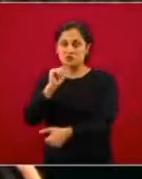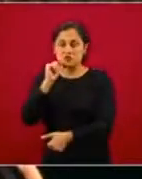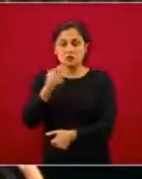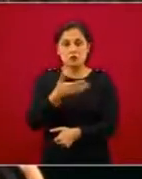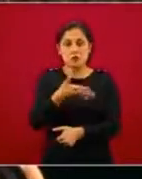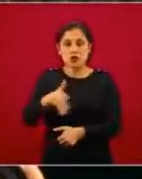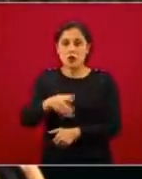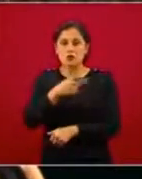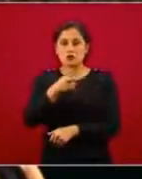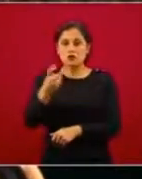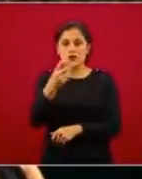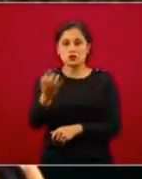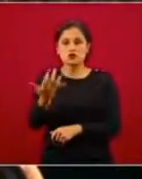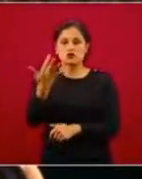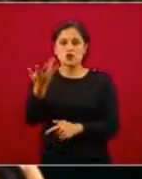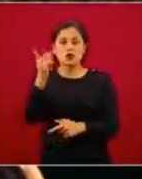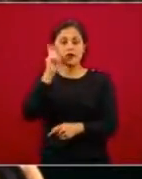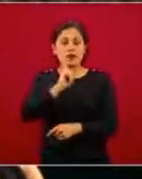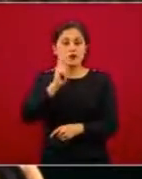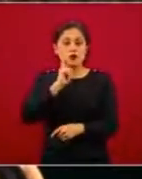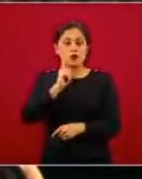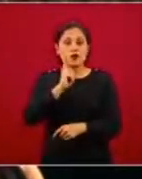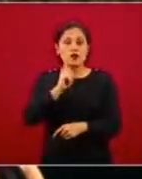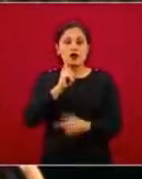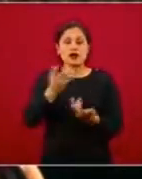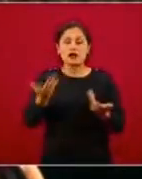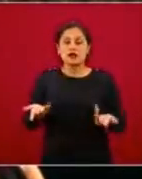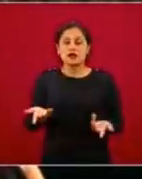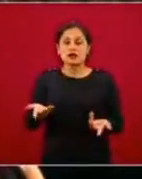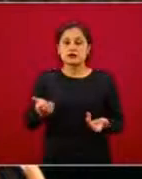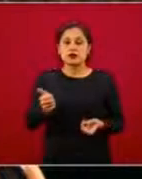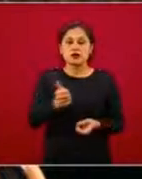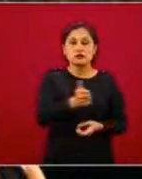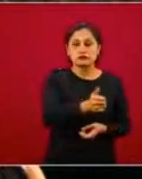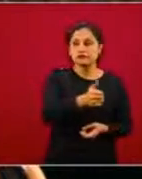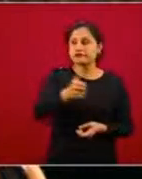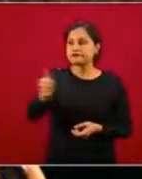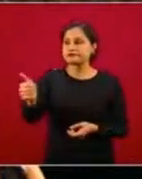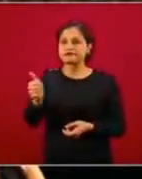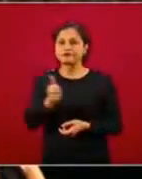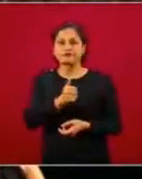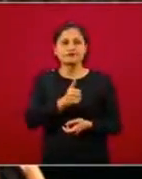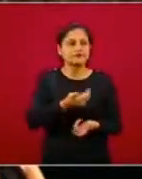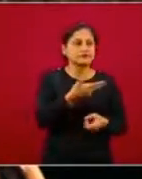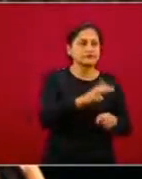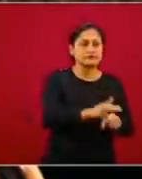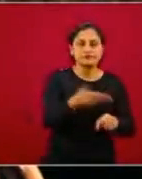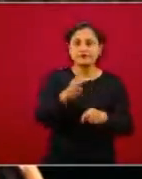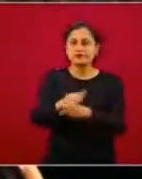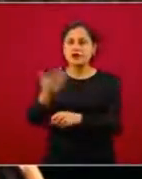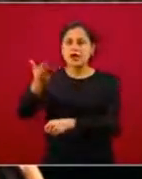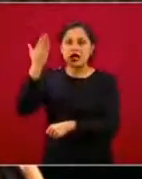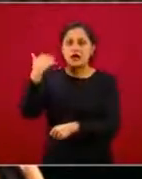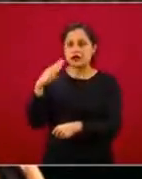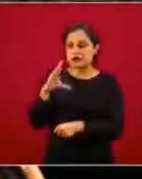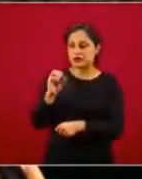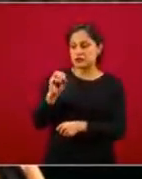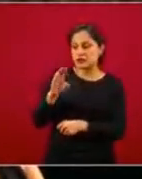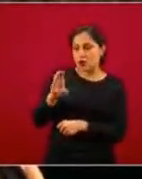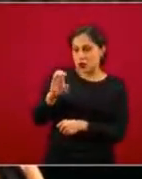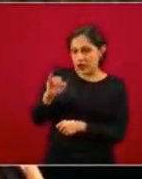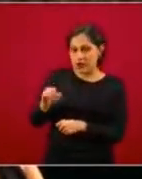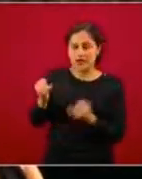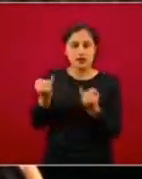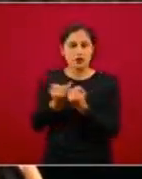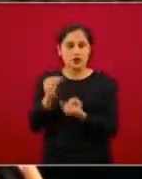about 250 women who unfortunately have been dragged from here to there.